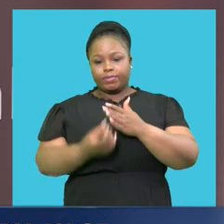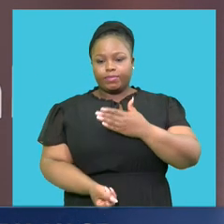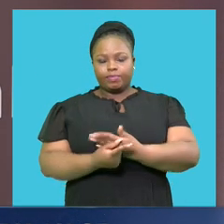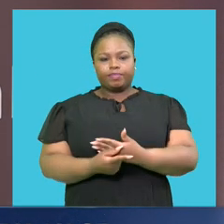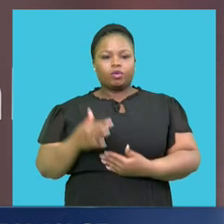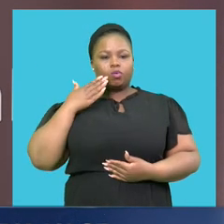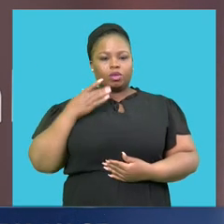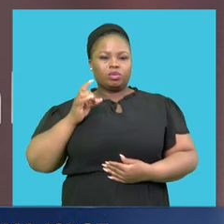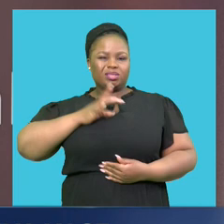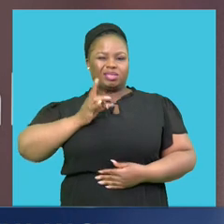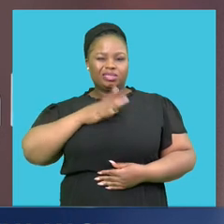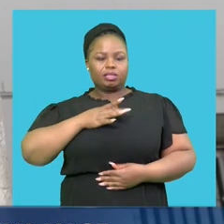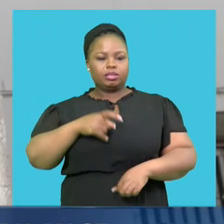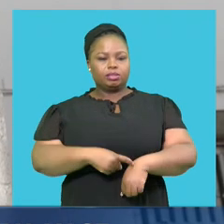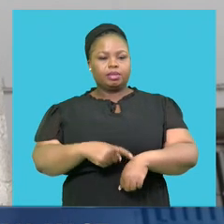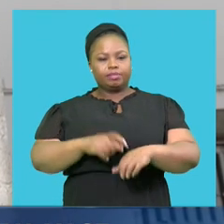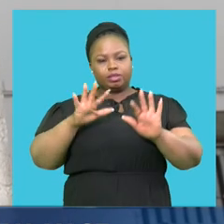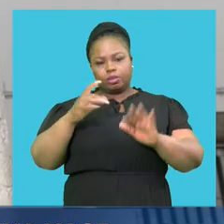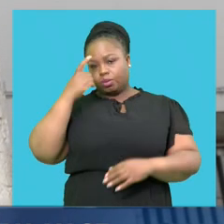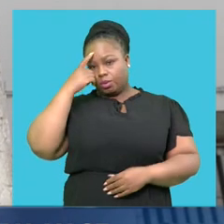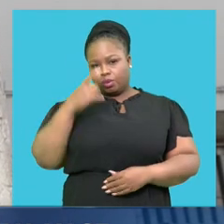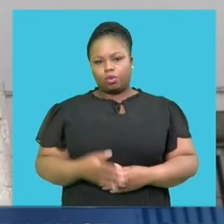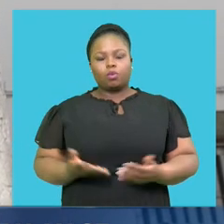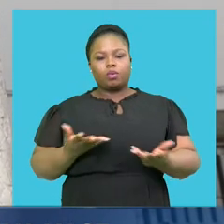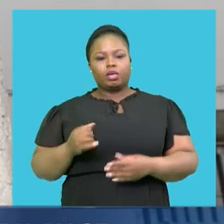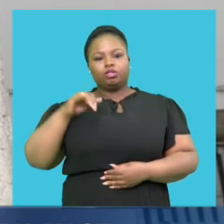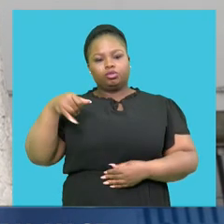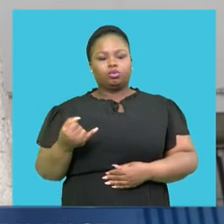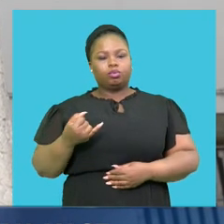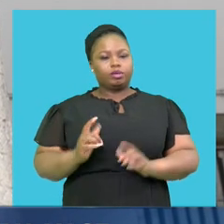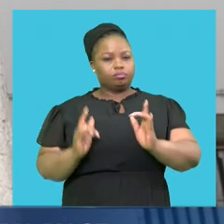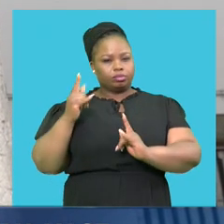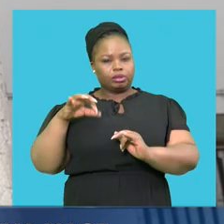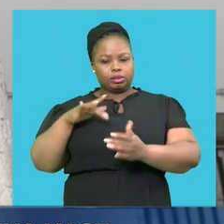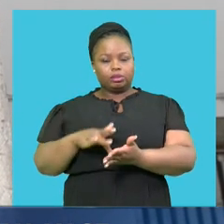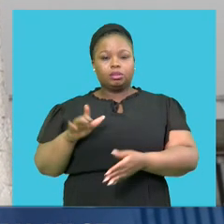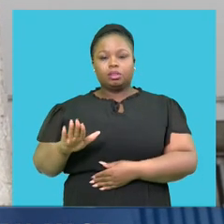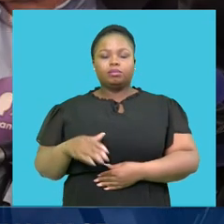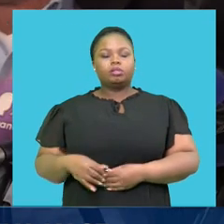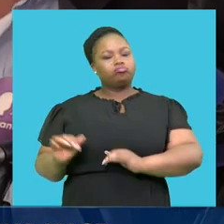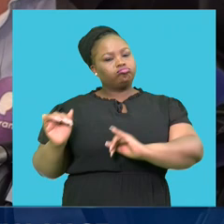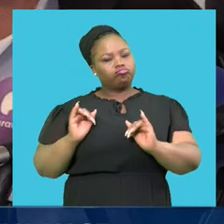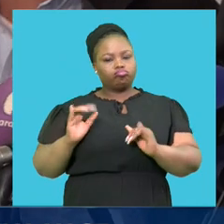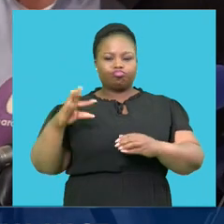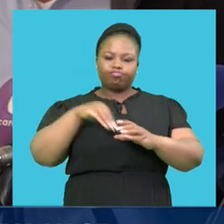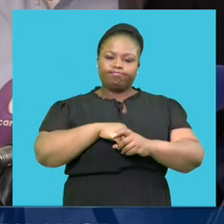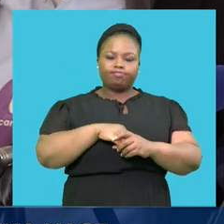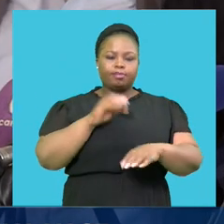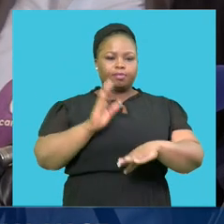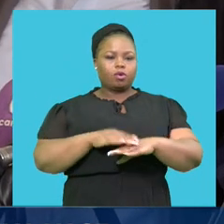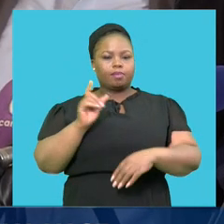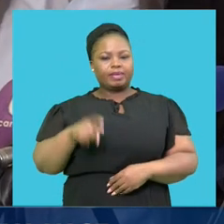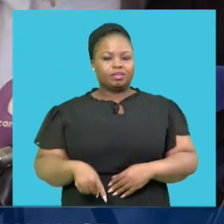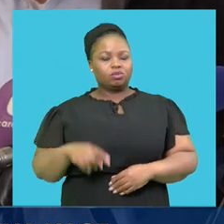nchwangenzene ya ngu mukebe, loongenzihi mbie shumi, echa ube kumetro center, kwa ye abasha, libaya menyo, kubaba bein ngale nye